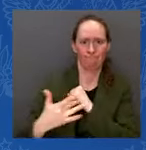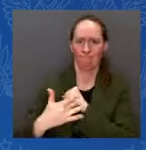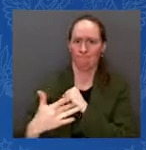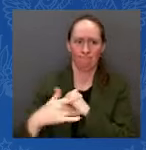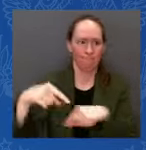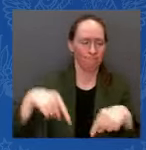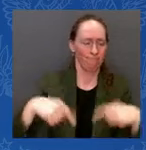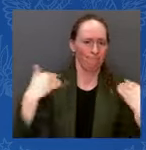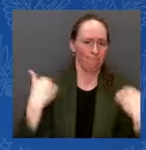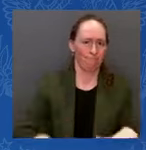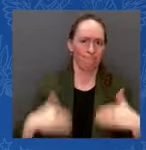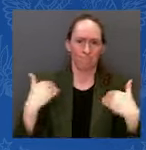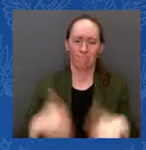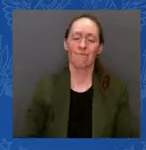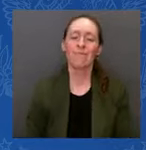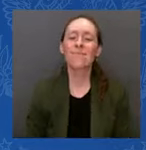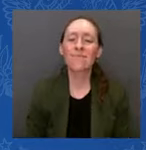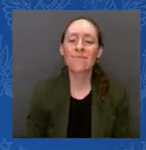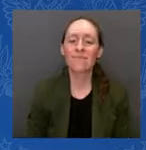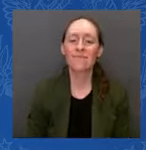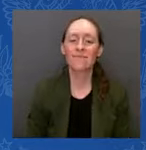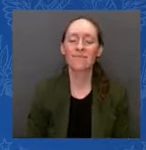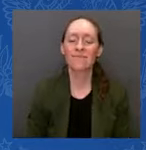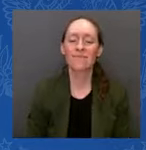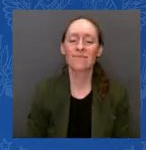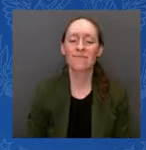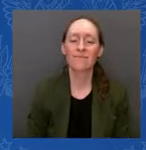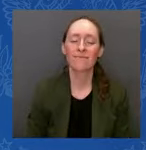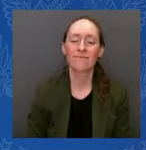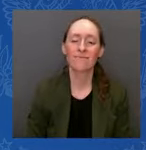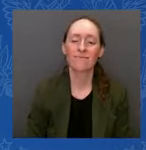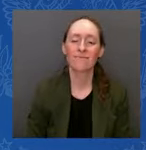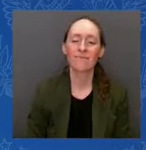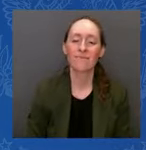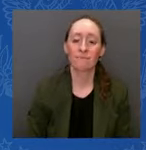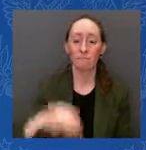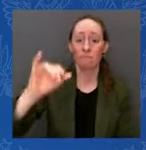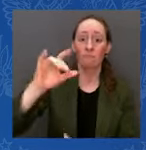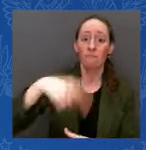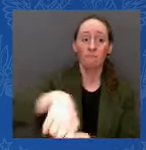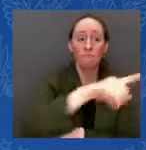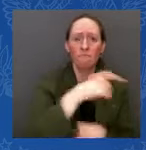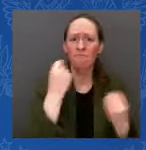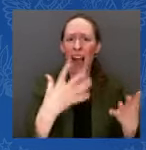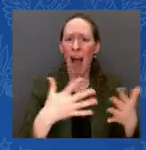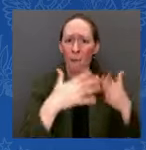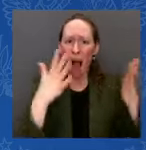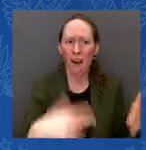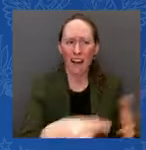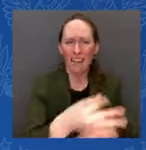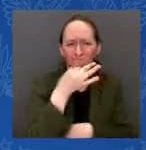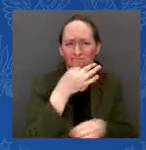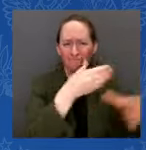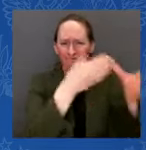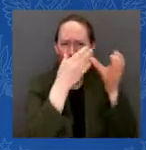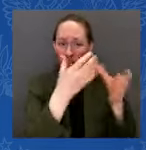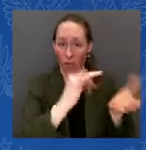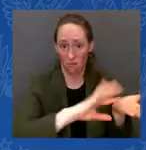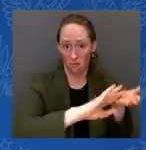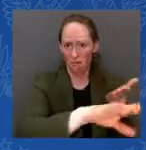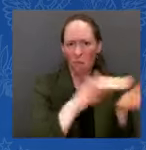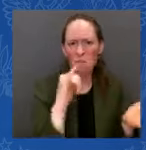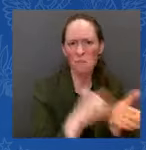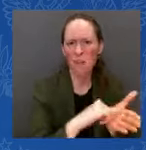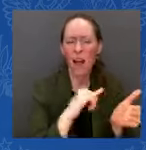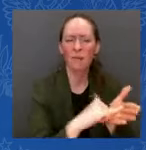American technology and expertise. So I pay tribute to you, Mr. President, for your leadership. And to you, Prime Minister, for